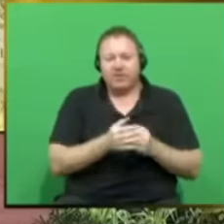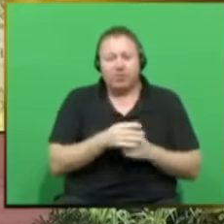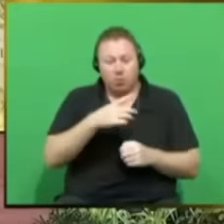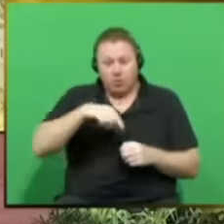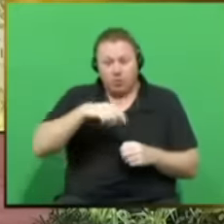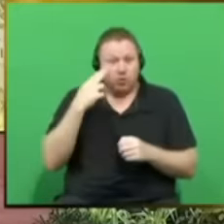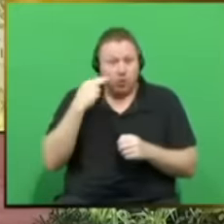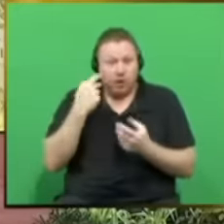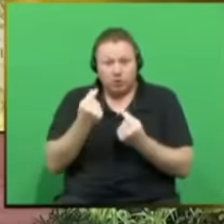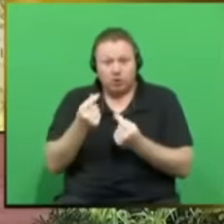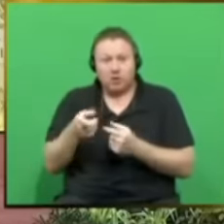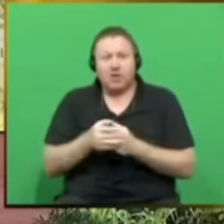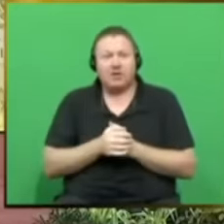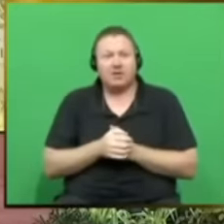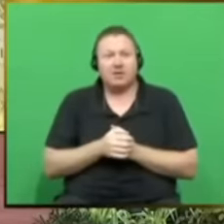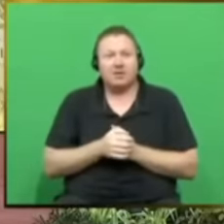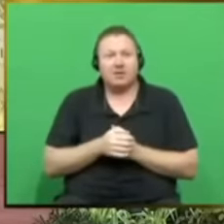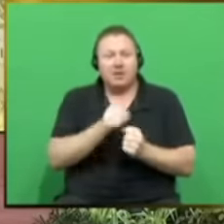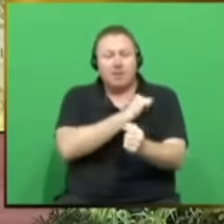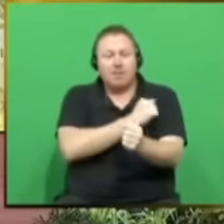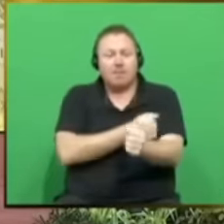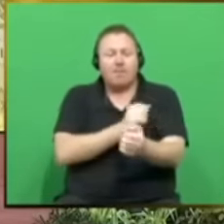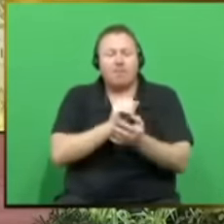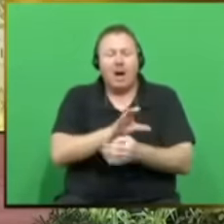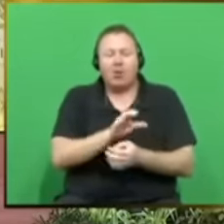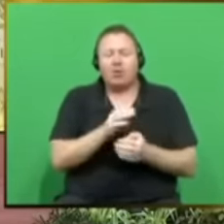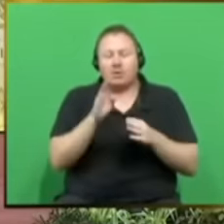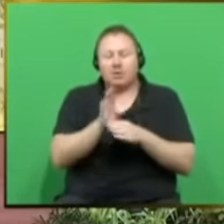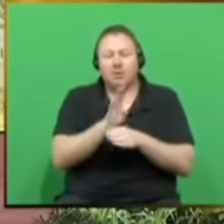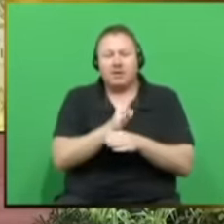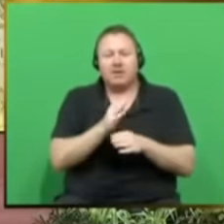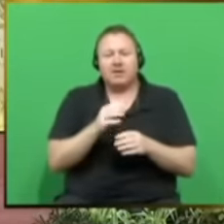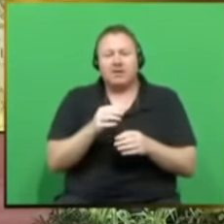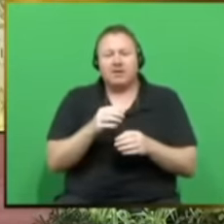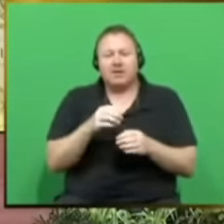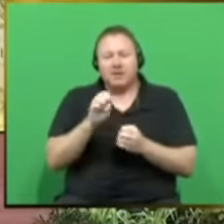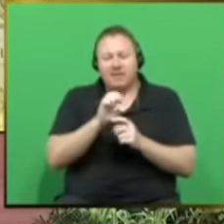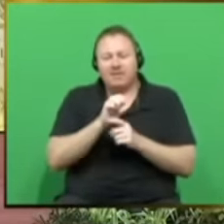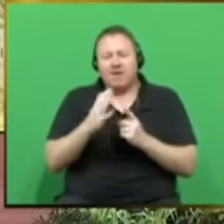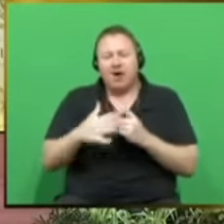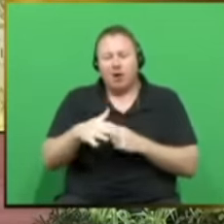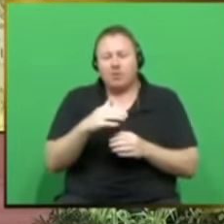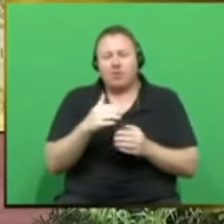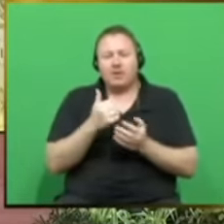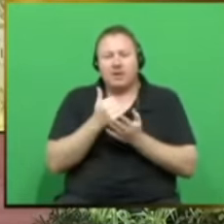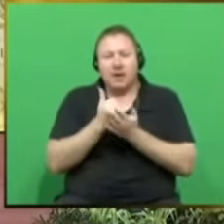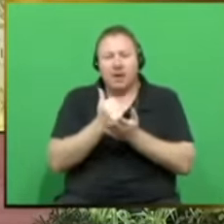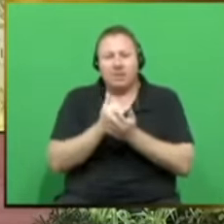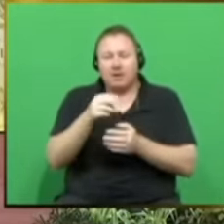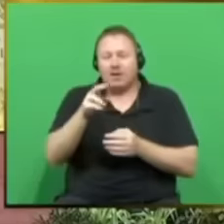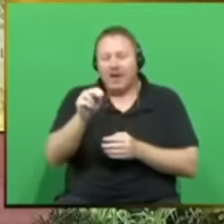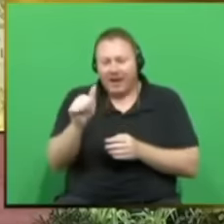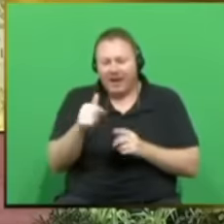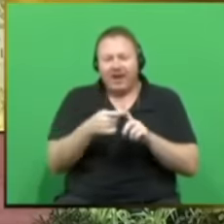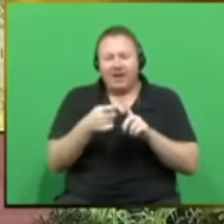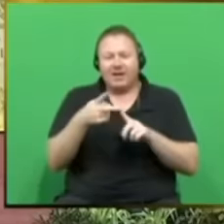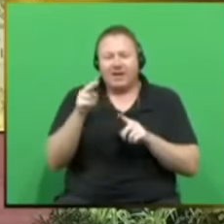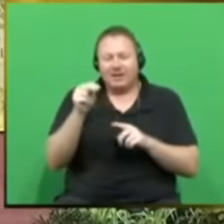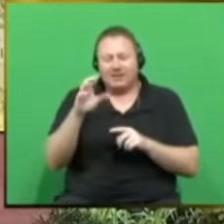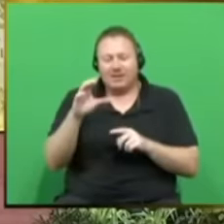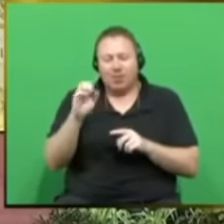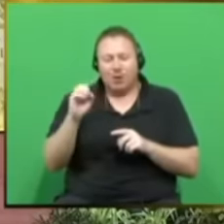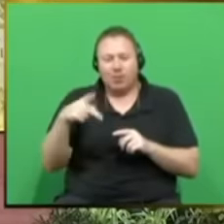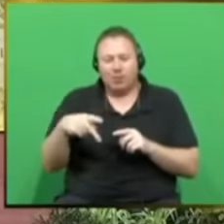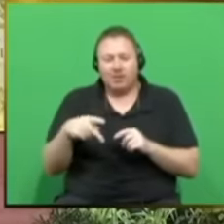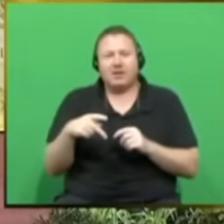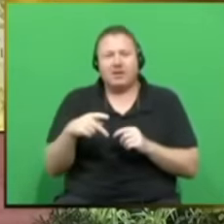to do. And that Powers Bill will create an enabling environment where we will go through the NCOP, the National Assembly, or even end